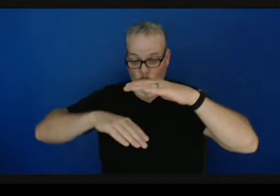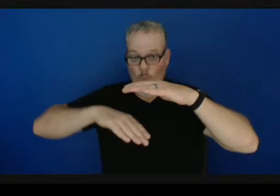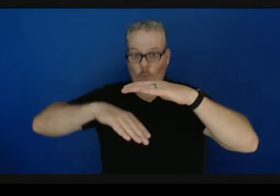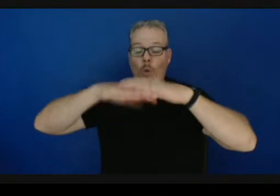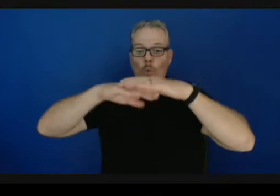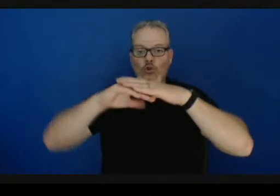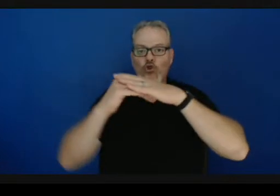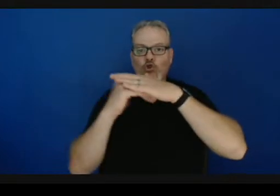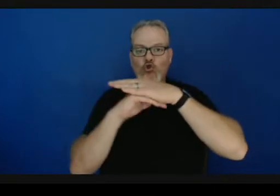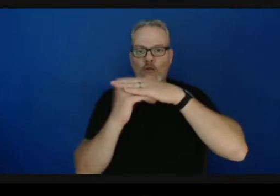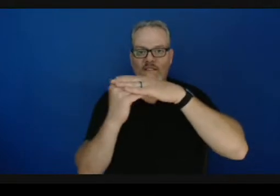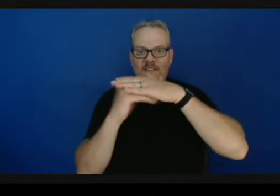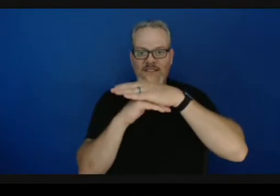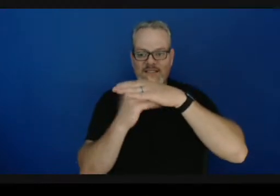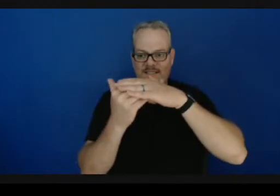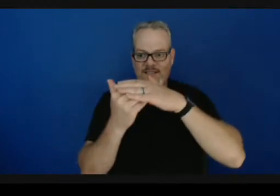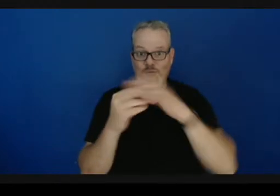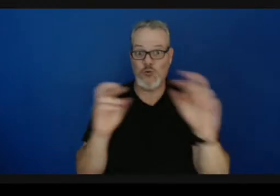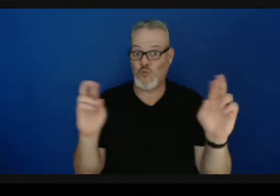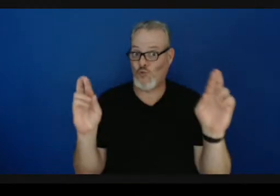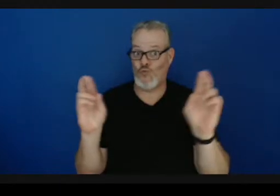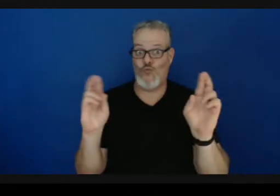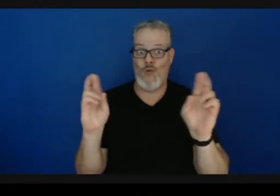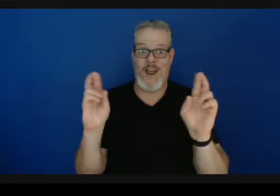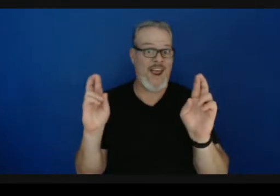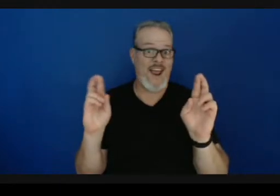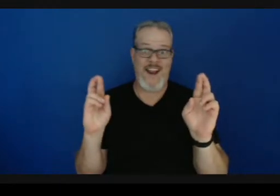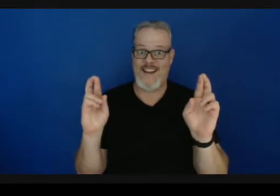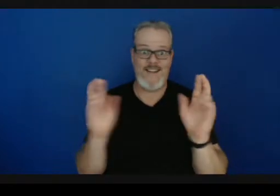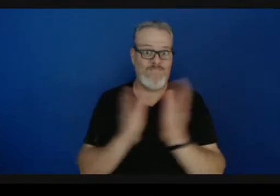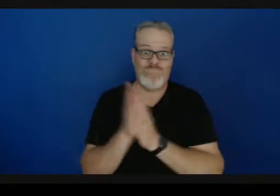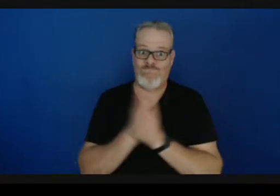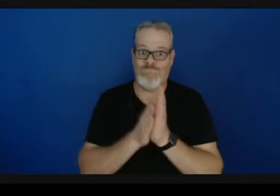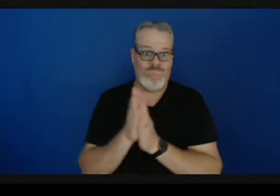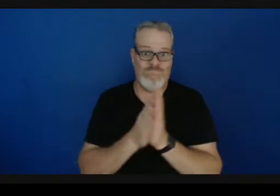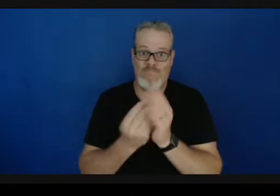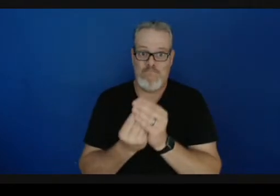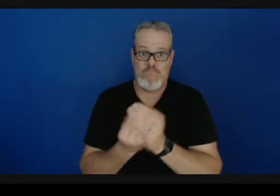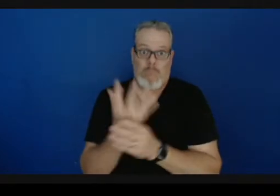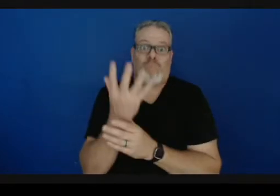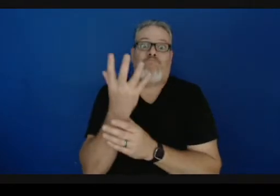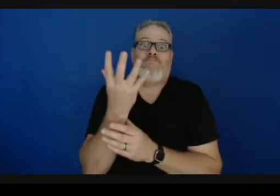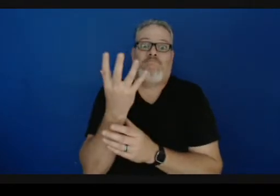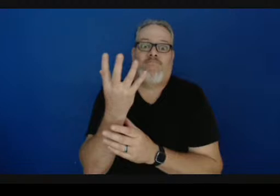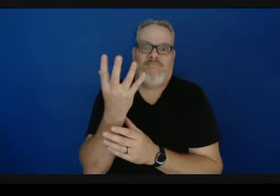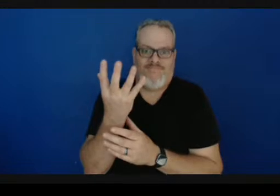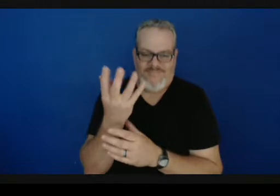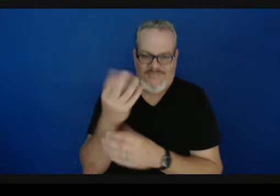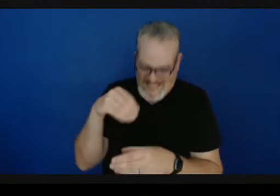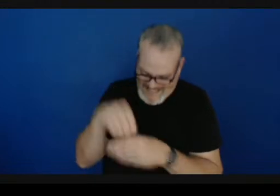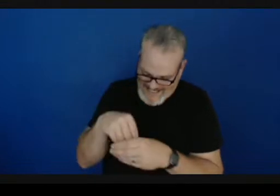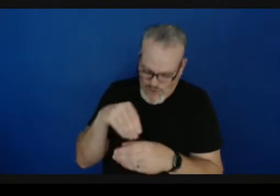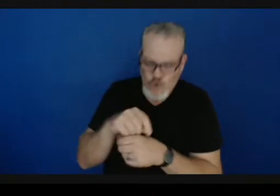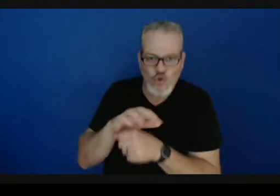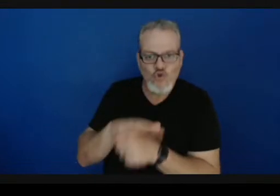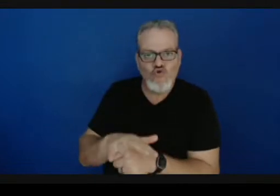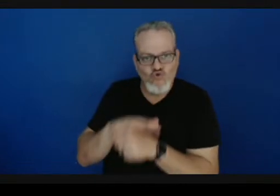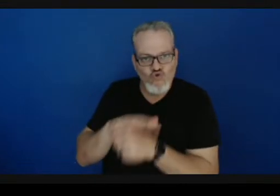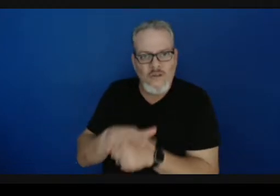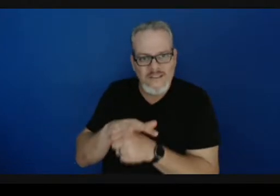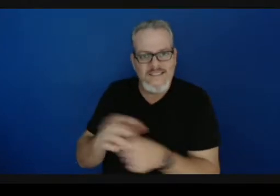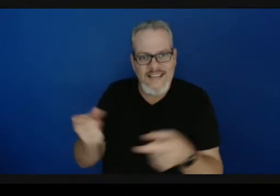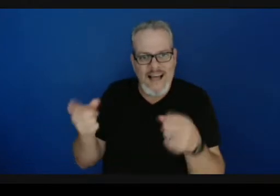event. So it was primed and ready to go. And the internal stresses finally overcame the volcano and it